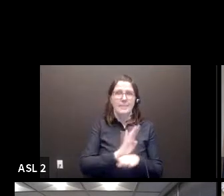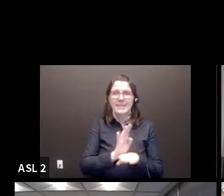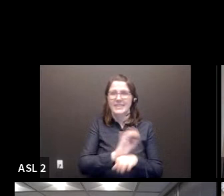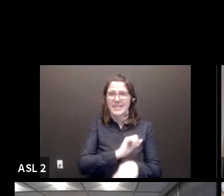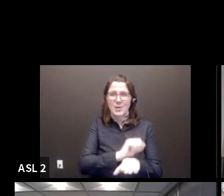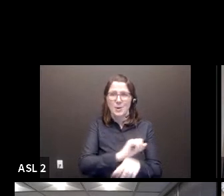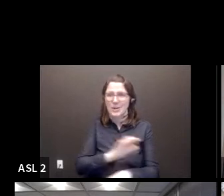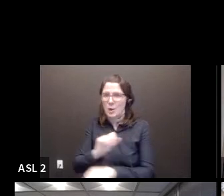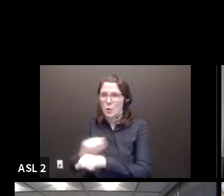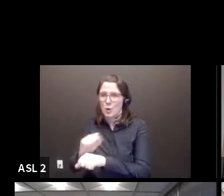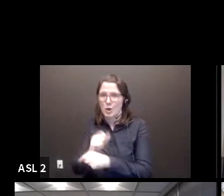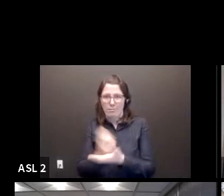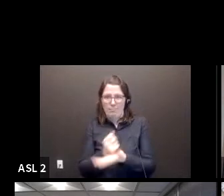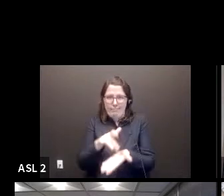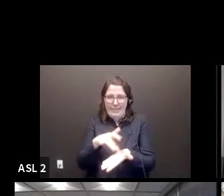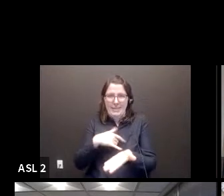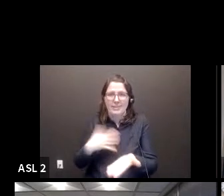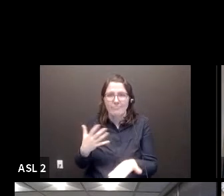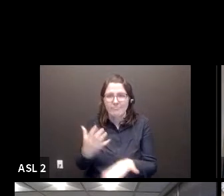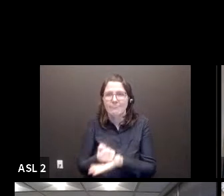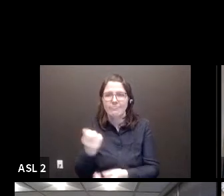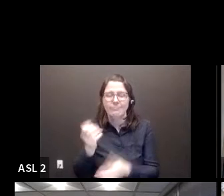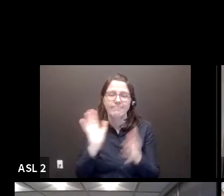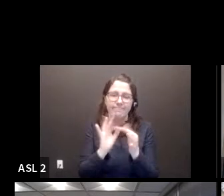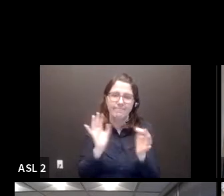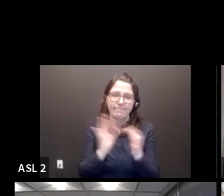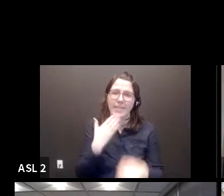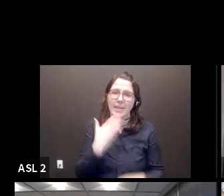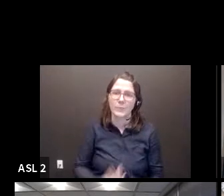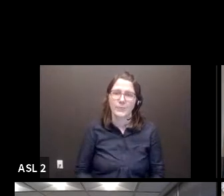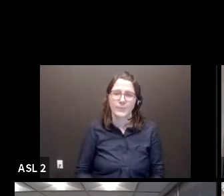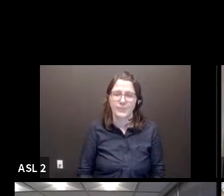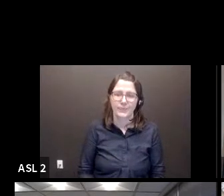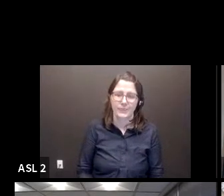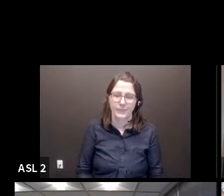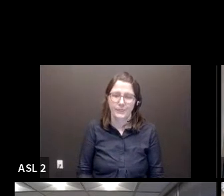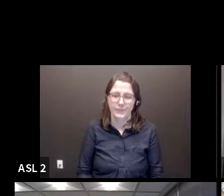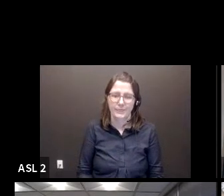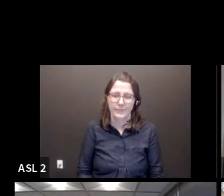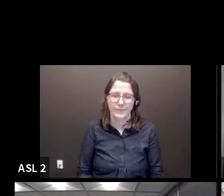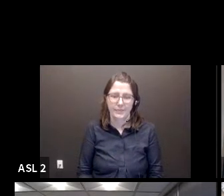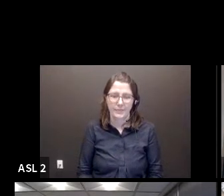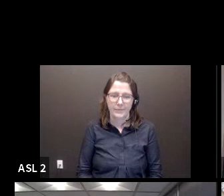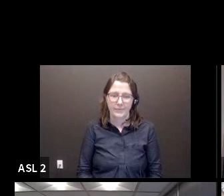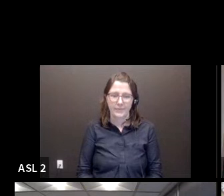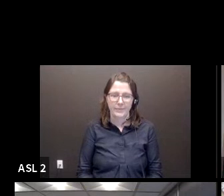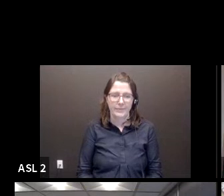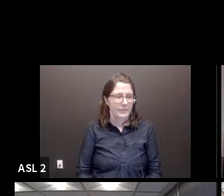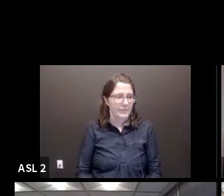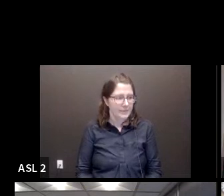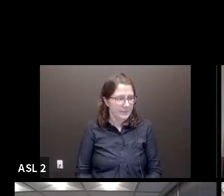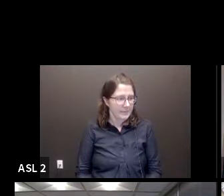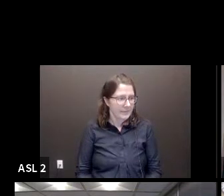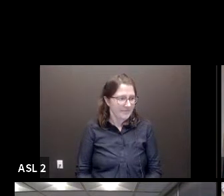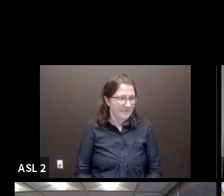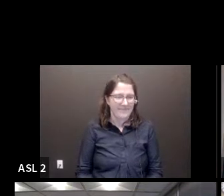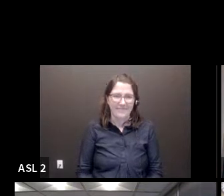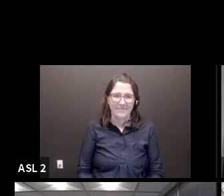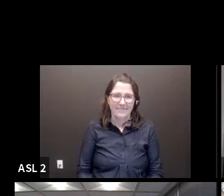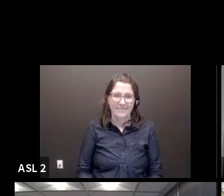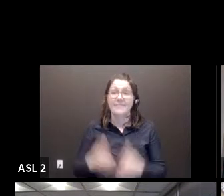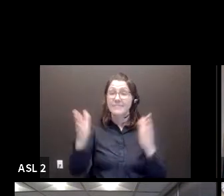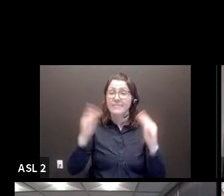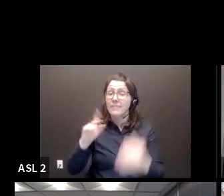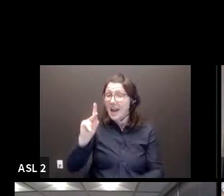um to stop in and talk to us thank you um i'll now see if kelden bester